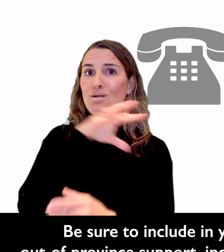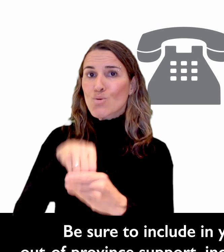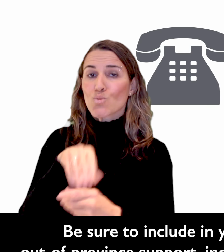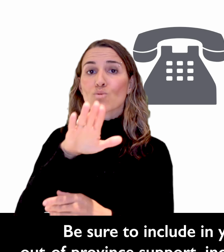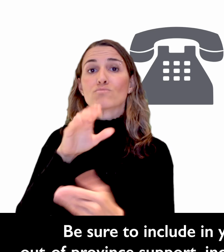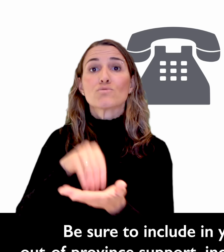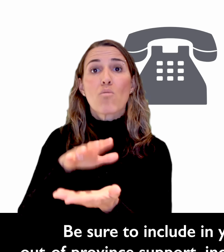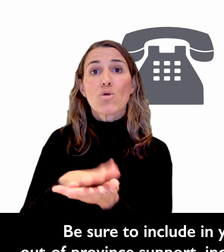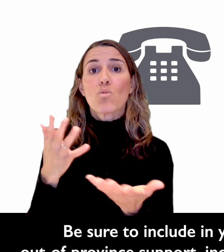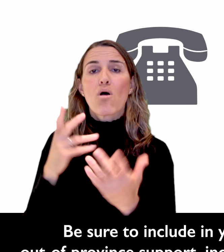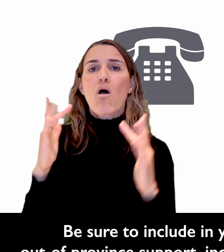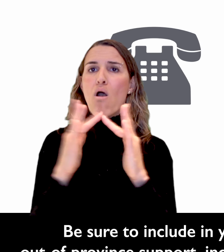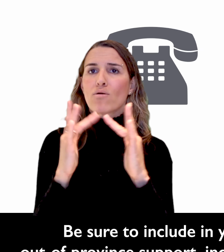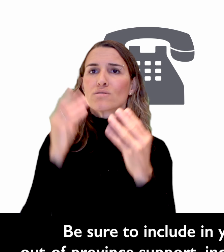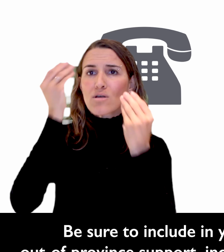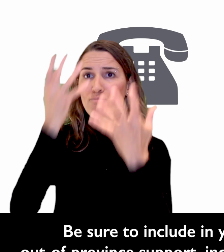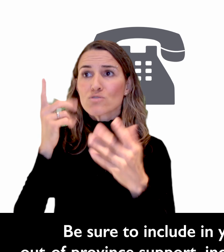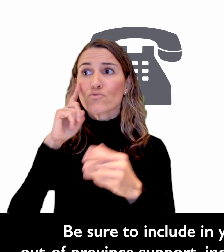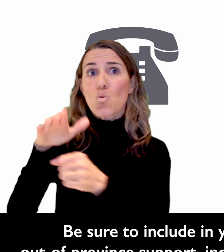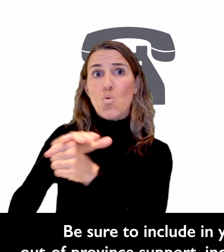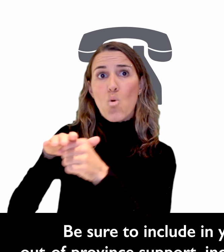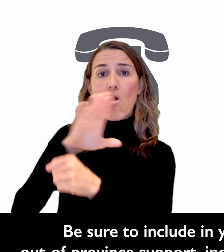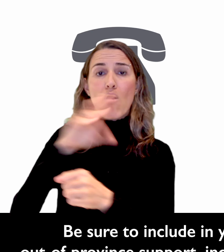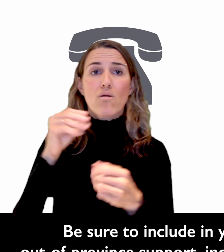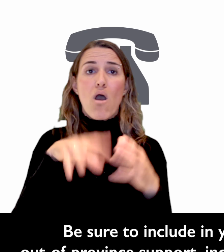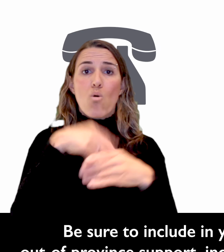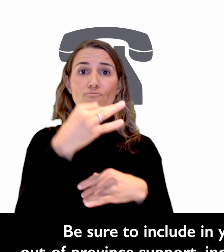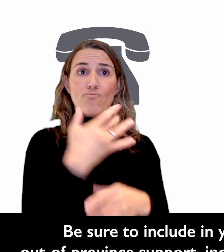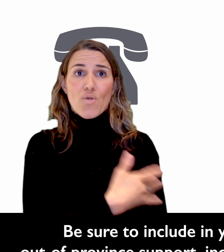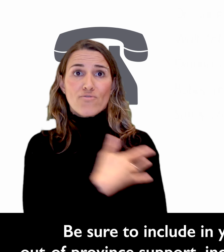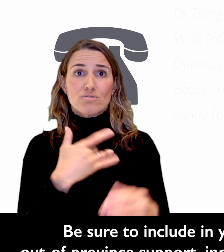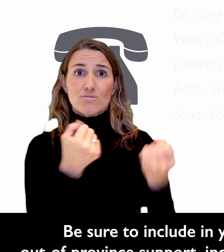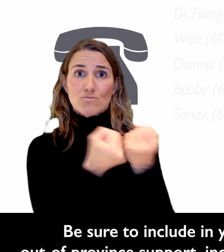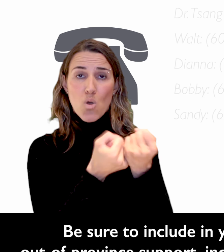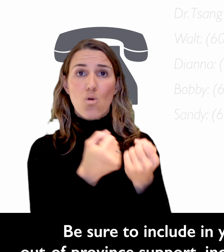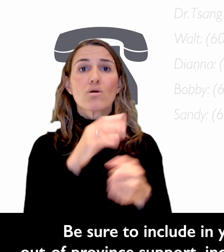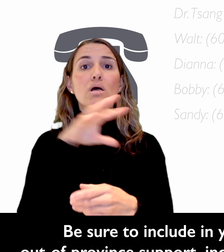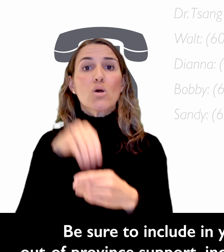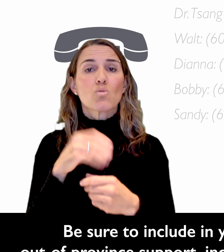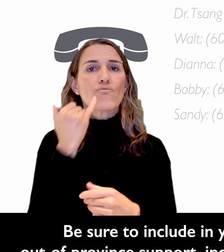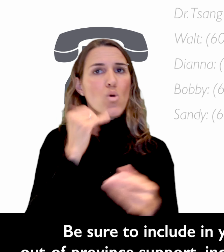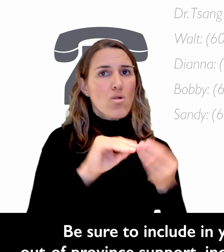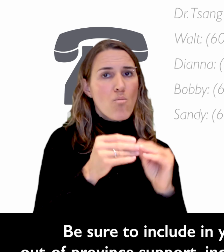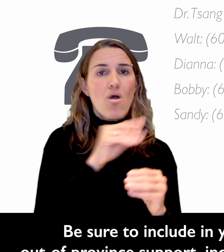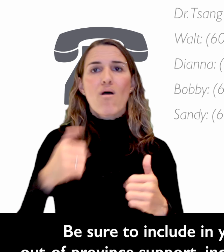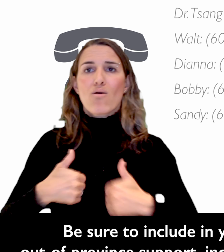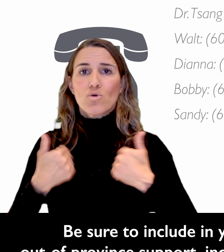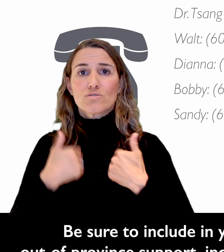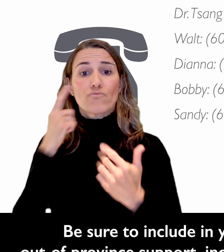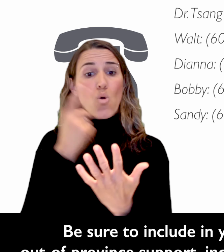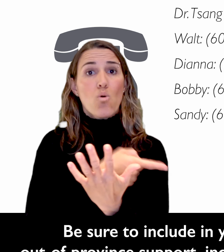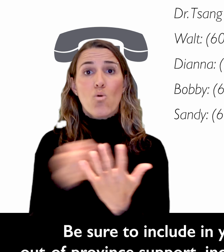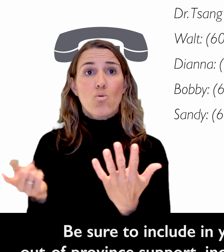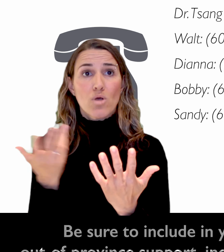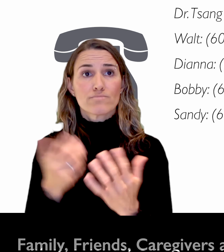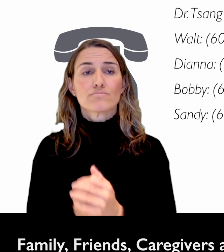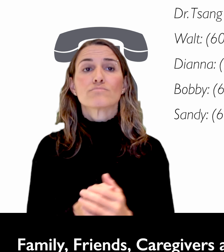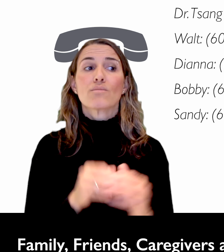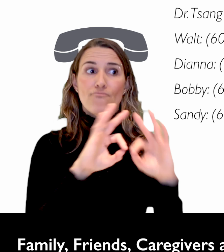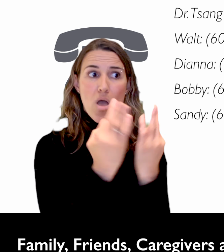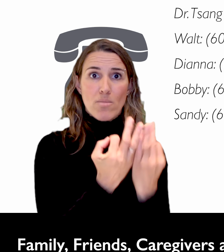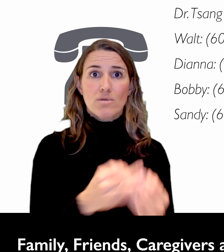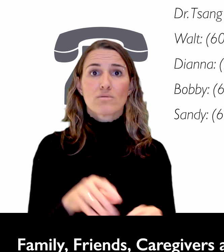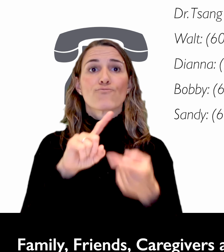Step 5. Speak with your medical services provider. If you rely on any health services like these: